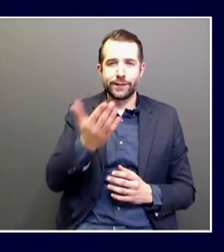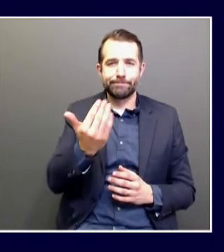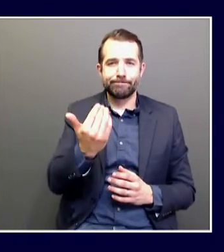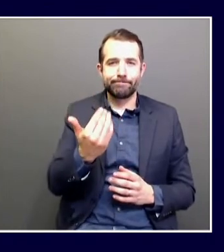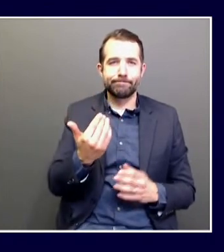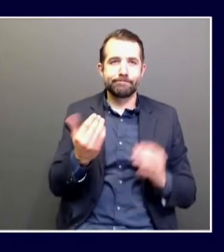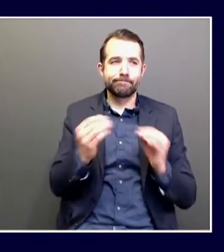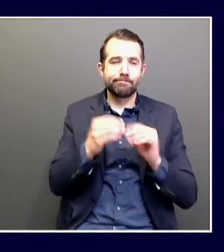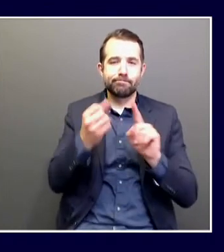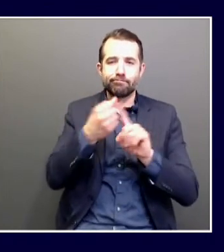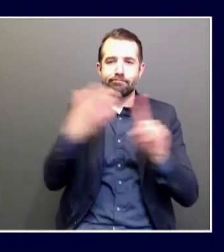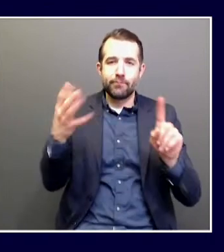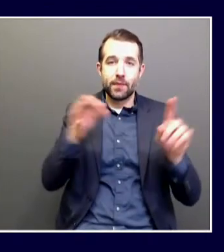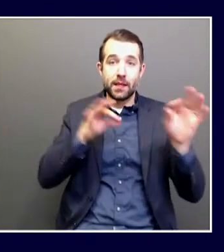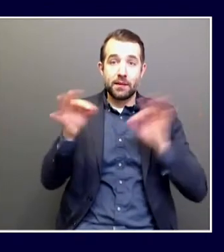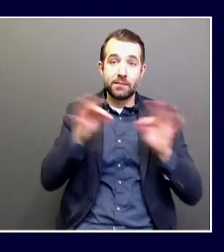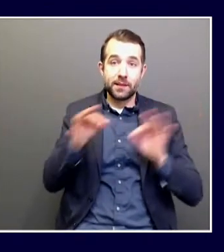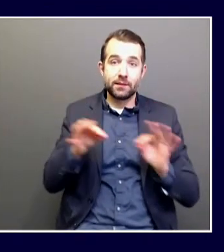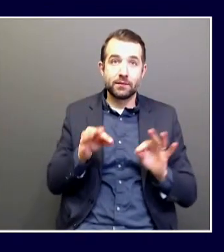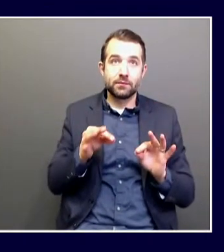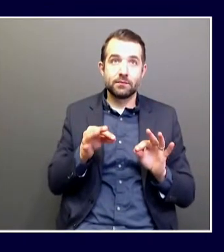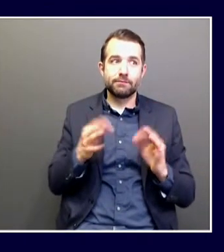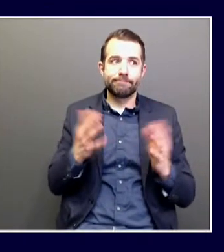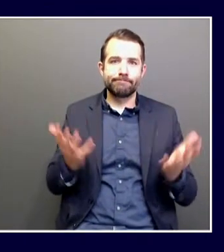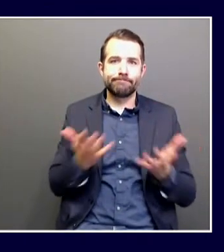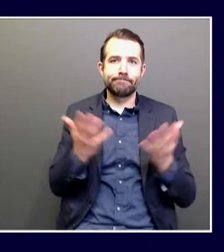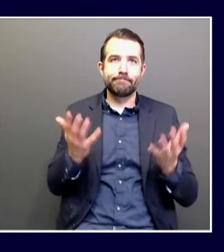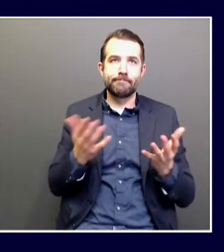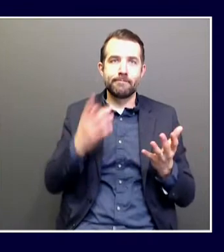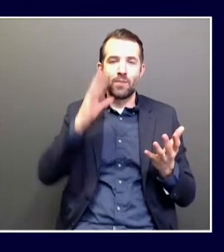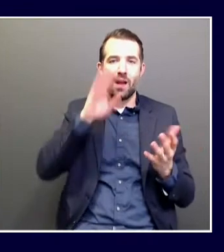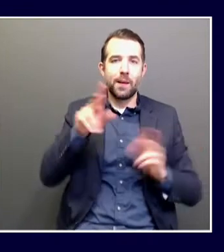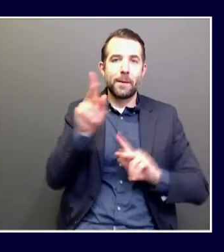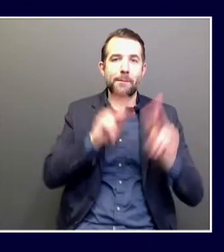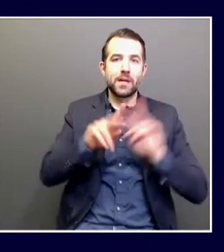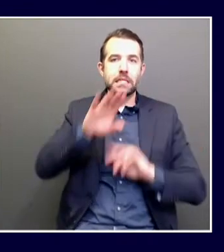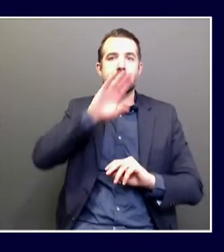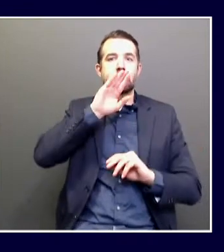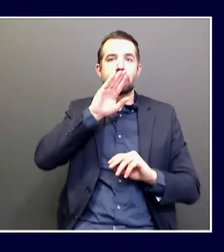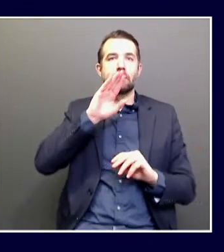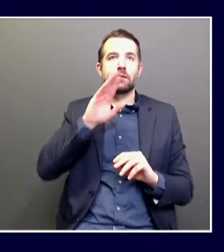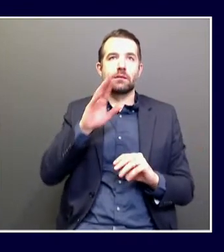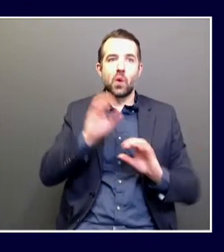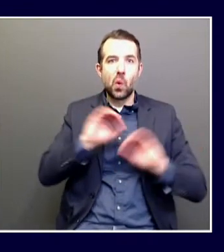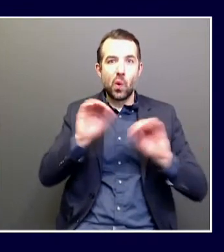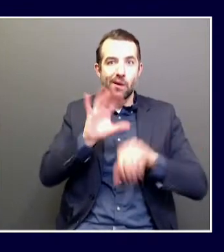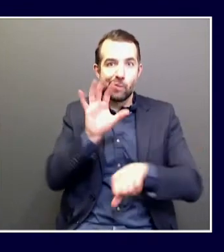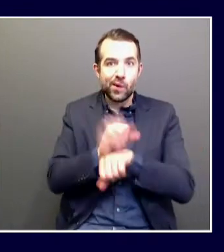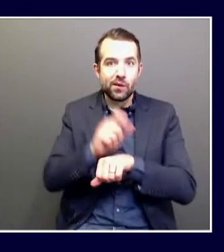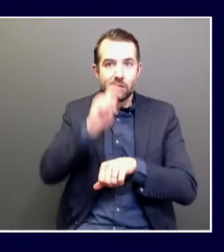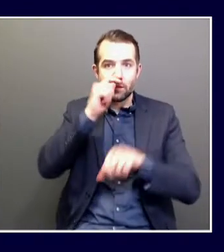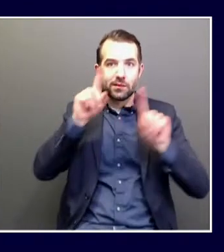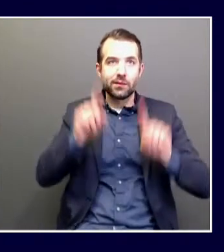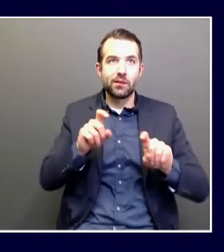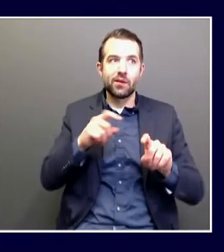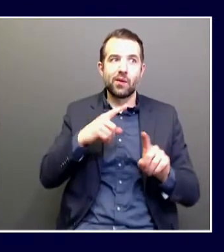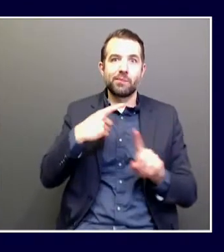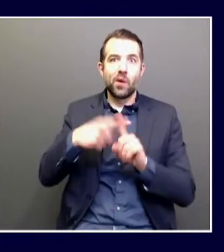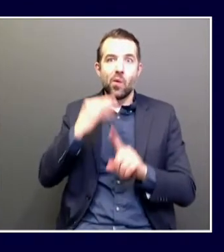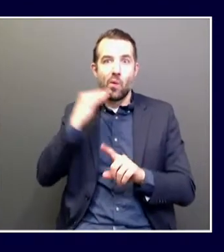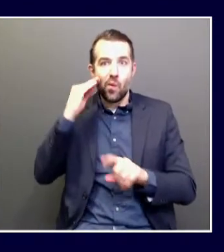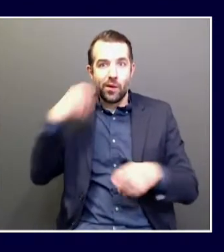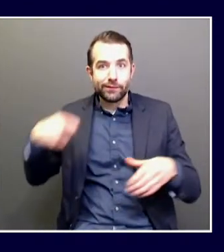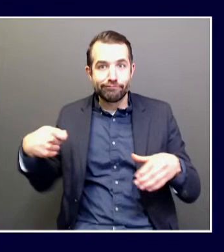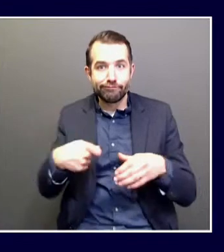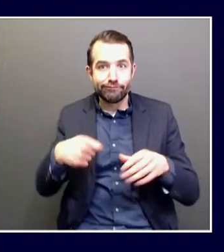think everyone's really frustrated right now. It's hard to find an appointment to get a test, or it might be hard to find a rapid test. And people are feeling like, we're